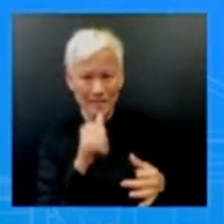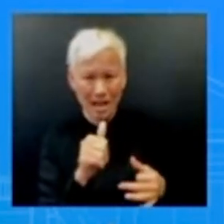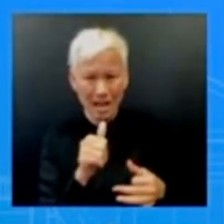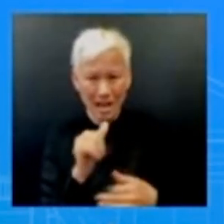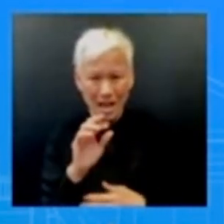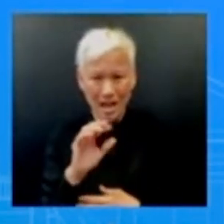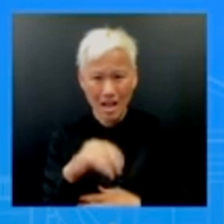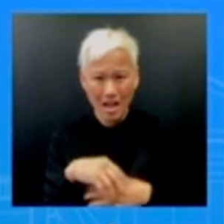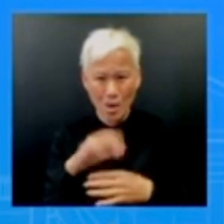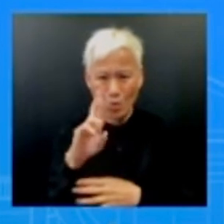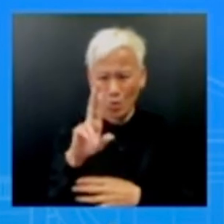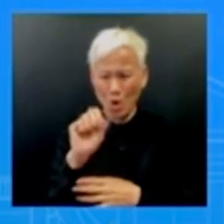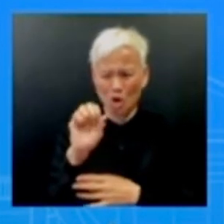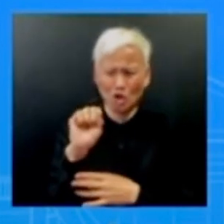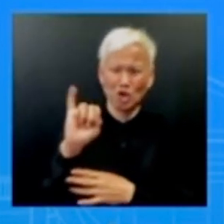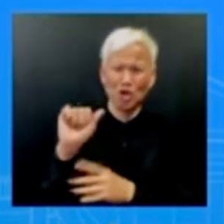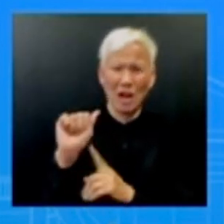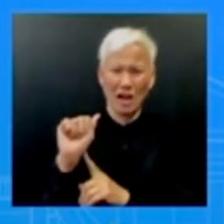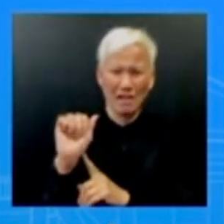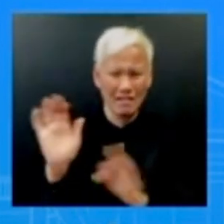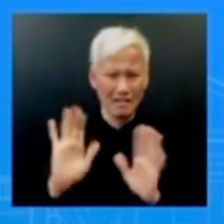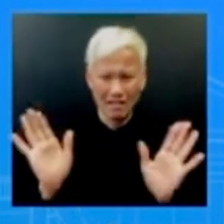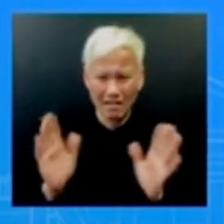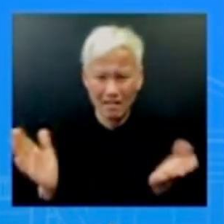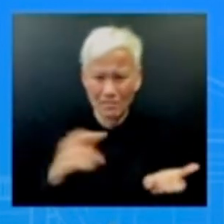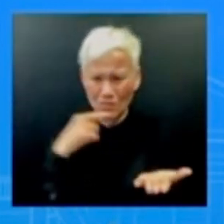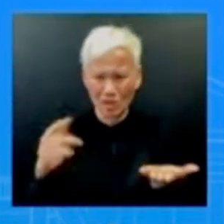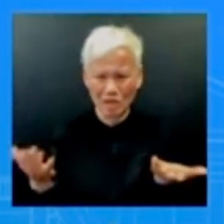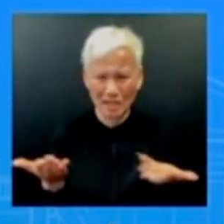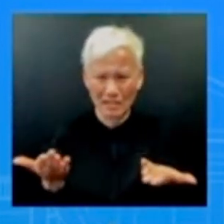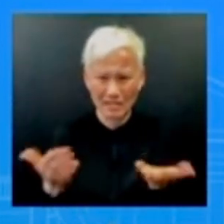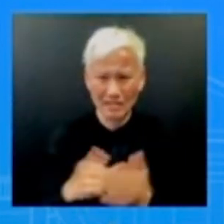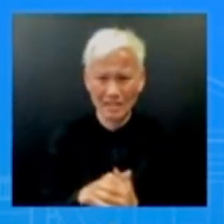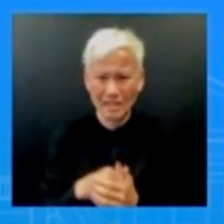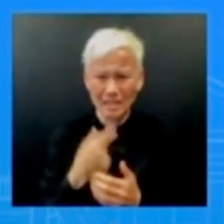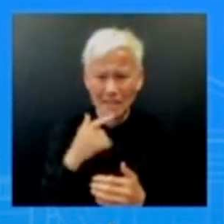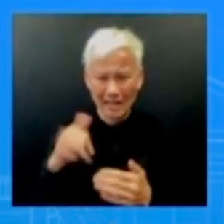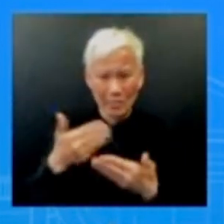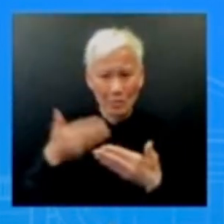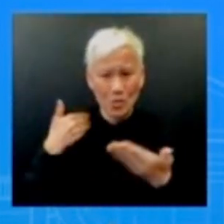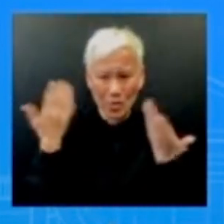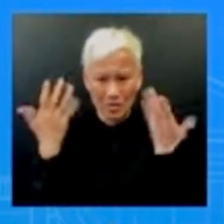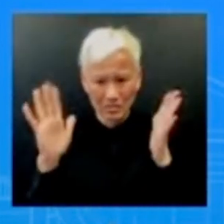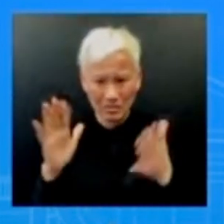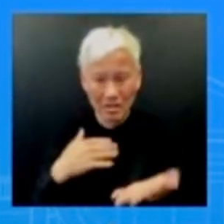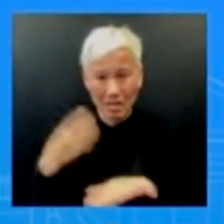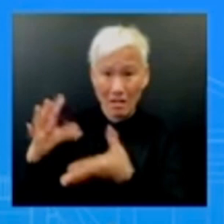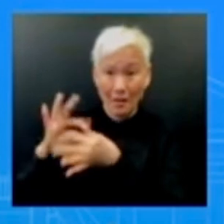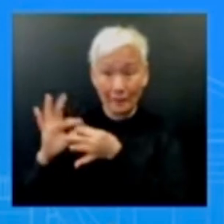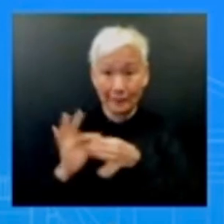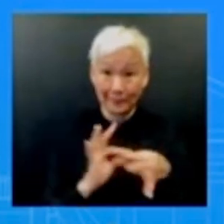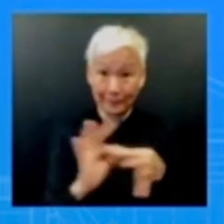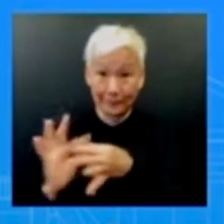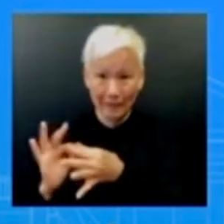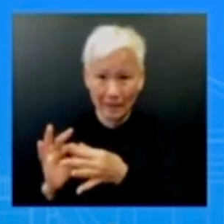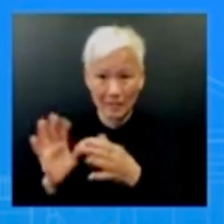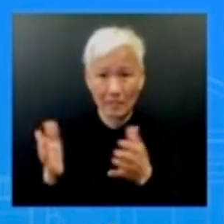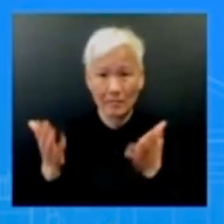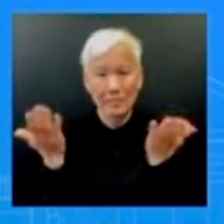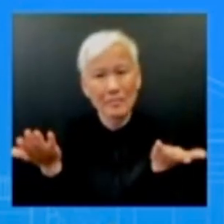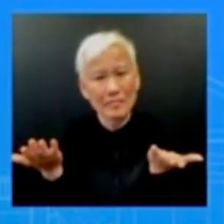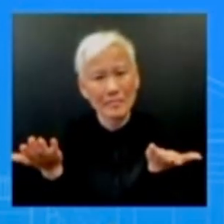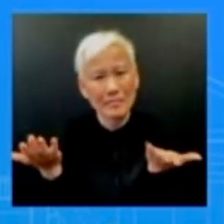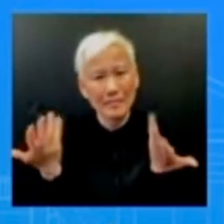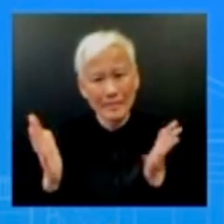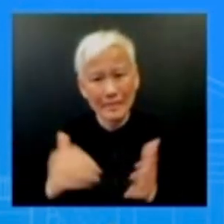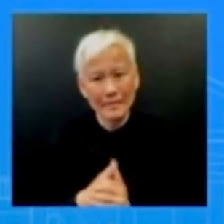House. It's been 7 months. I sent you 7 months. The rest of us are here too, pal. It's been 7 months. You guys have not done anything for me. If